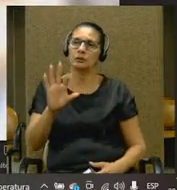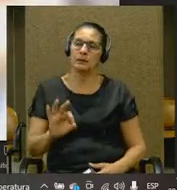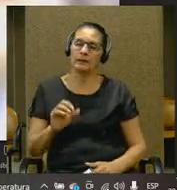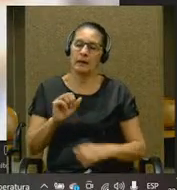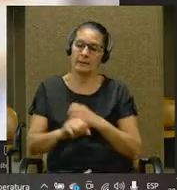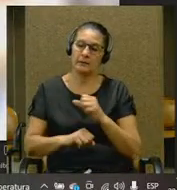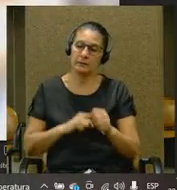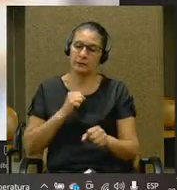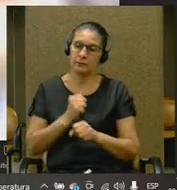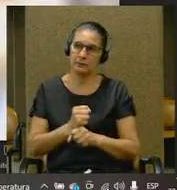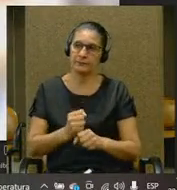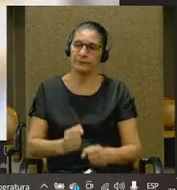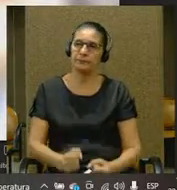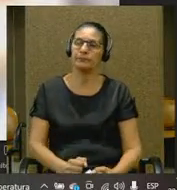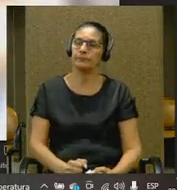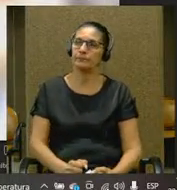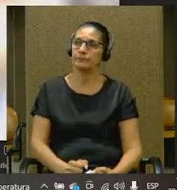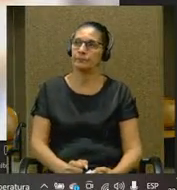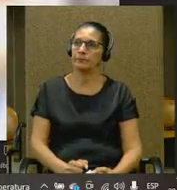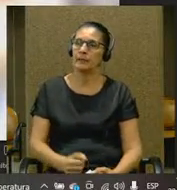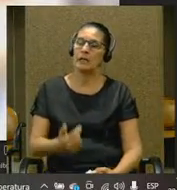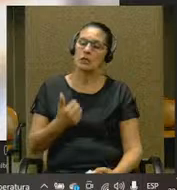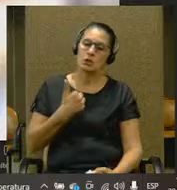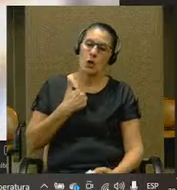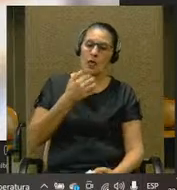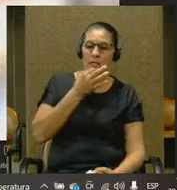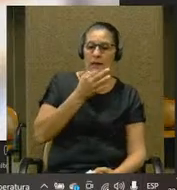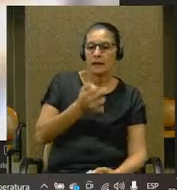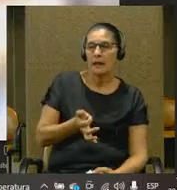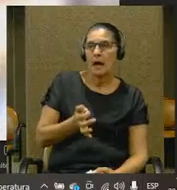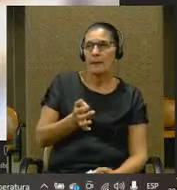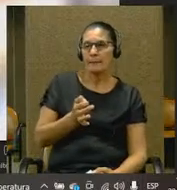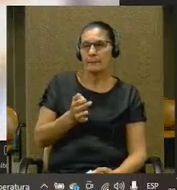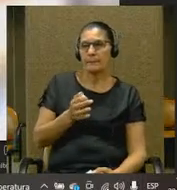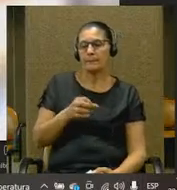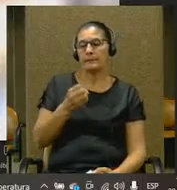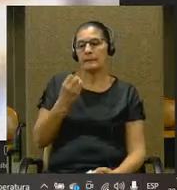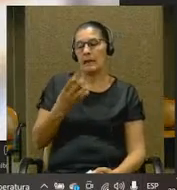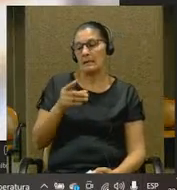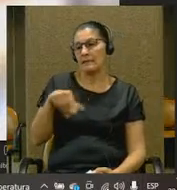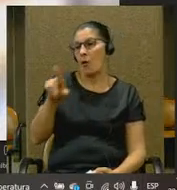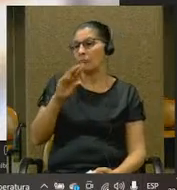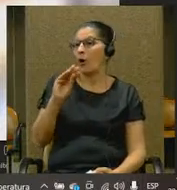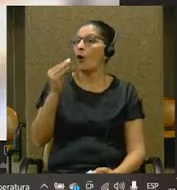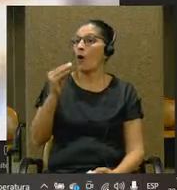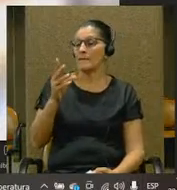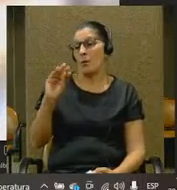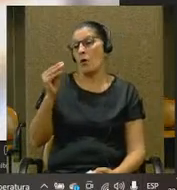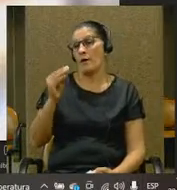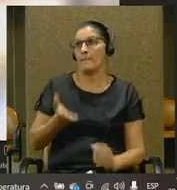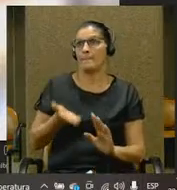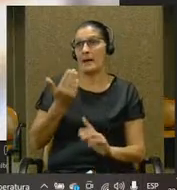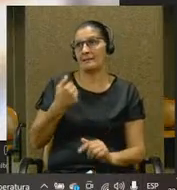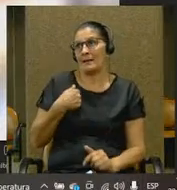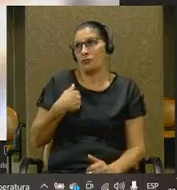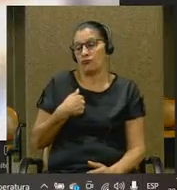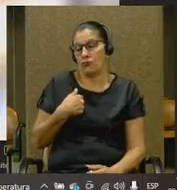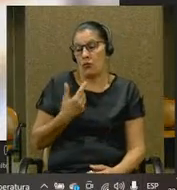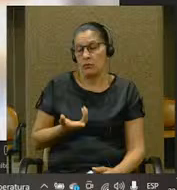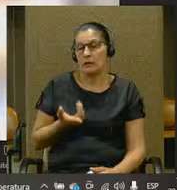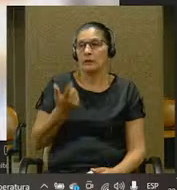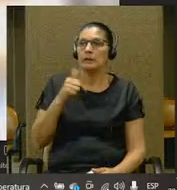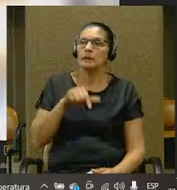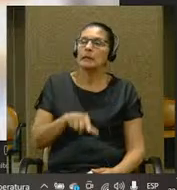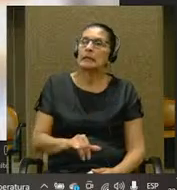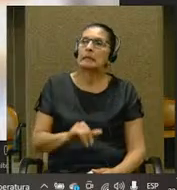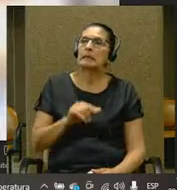young, I certainly would call them younger, most of them younger than me, out of our population. And so this is a very significant impact. And